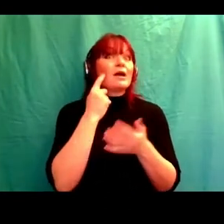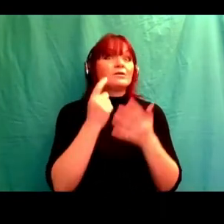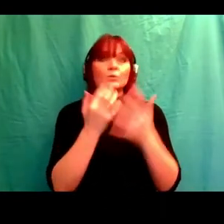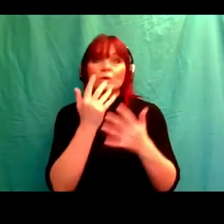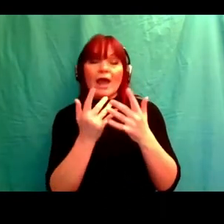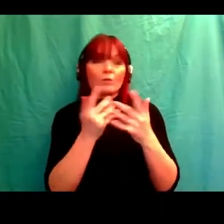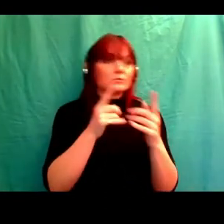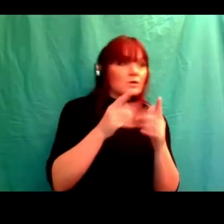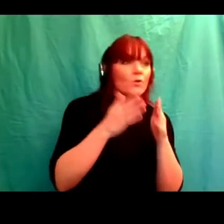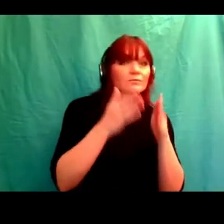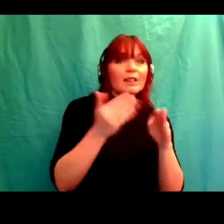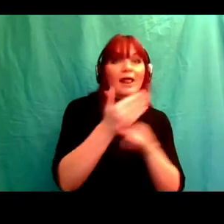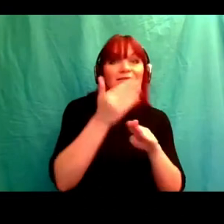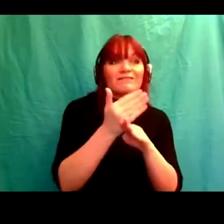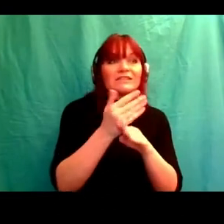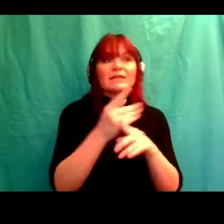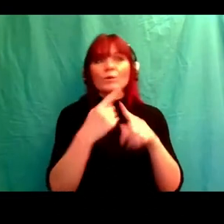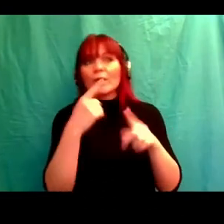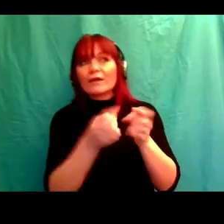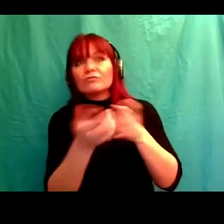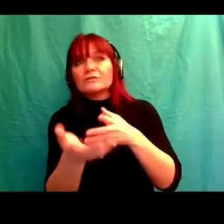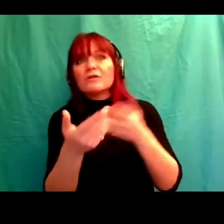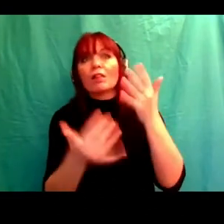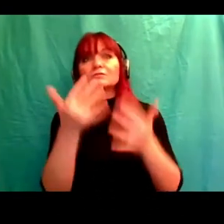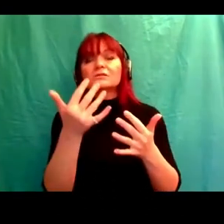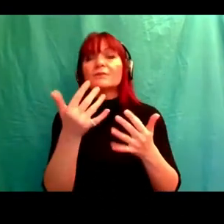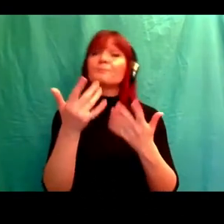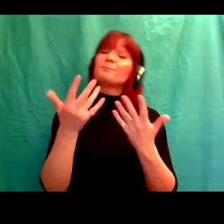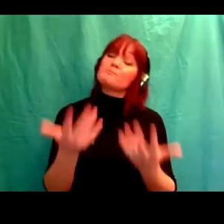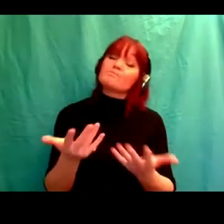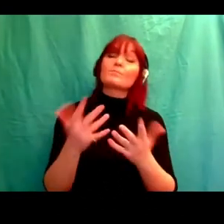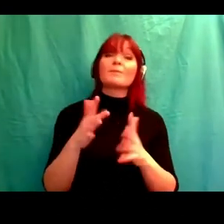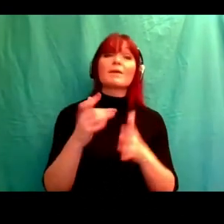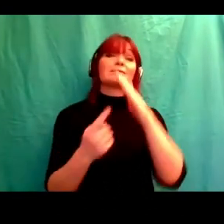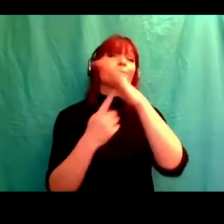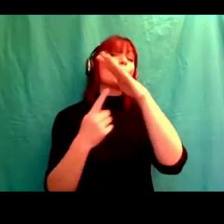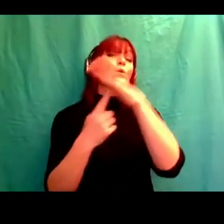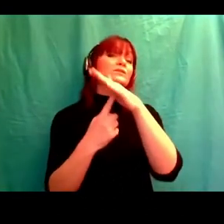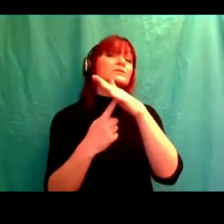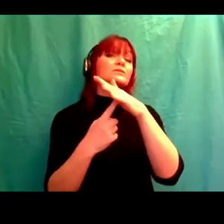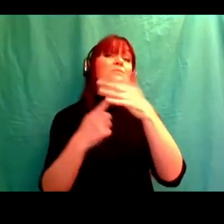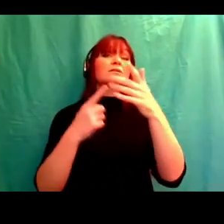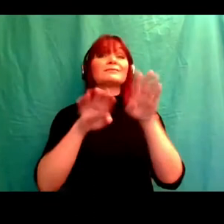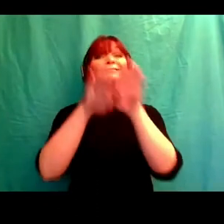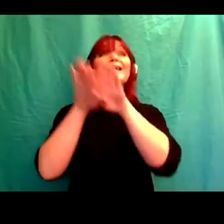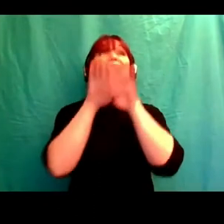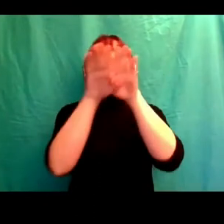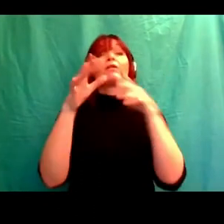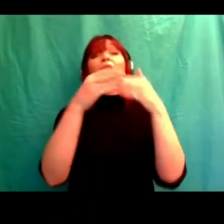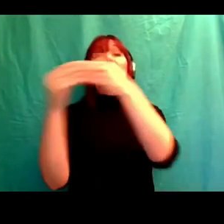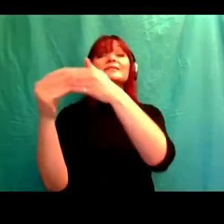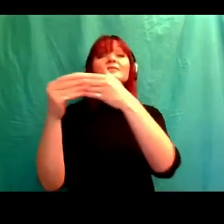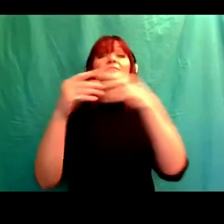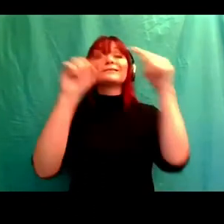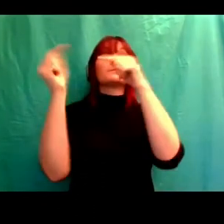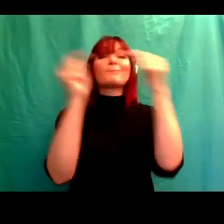deliver results. So I think what's really important is that as national leaders are engaging in debates about the spending review, engaging in